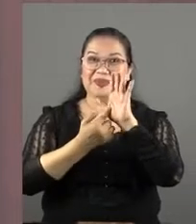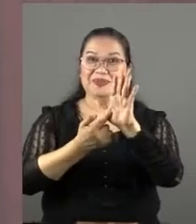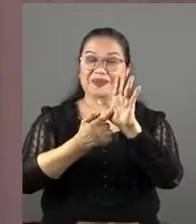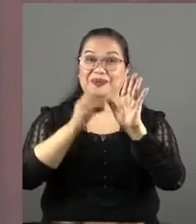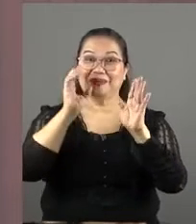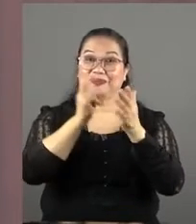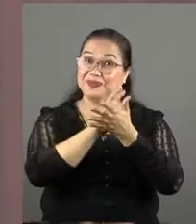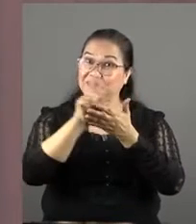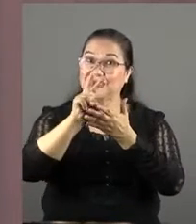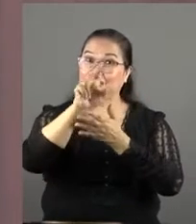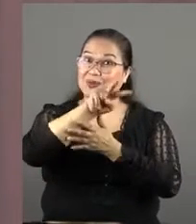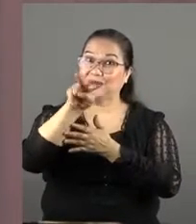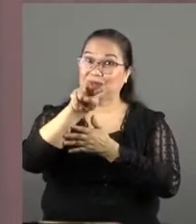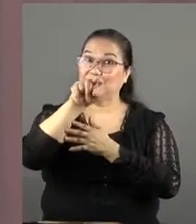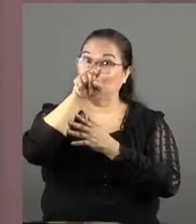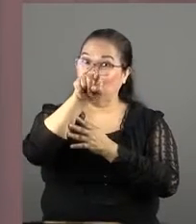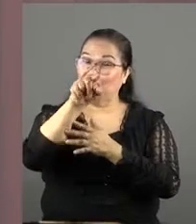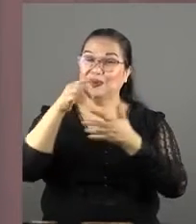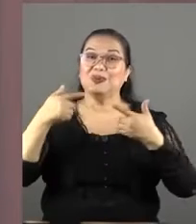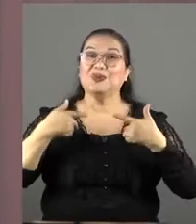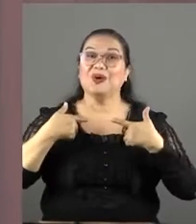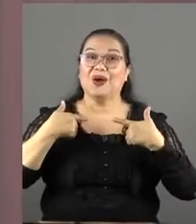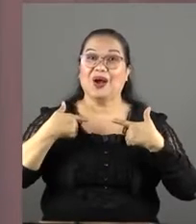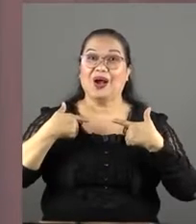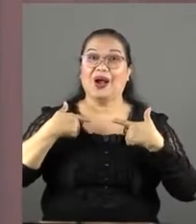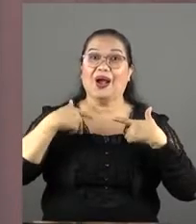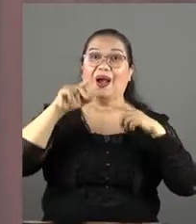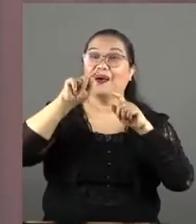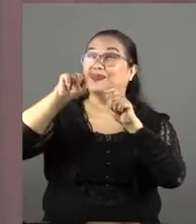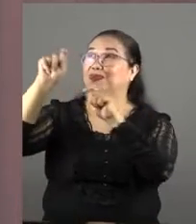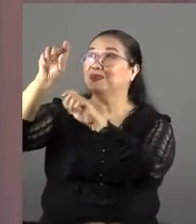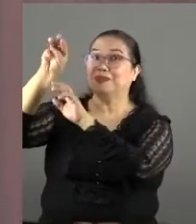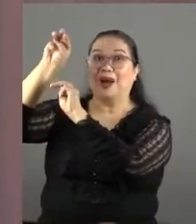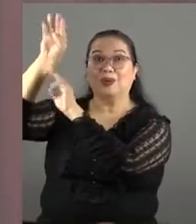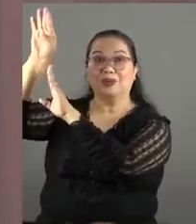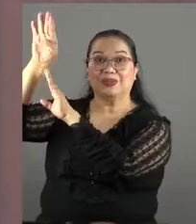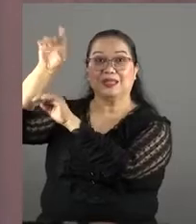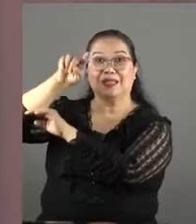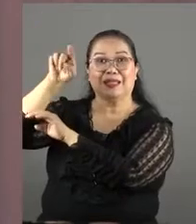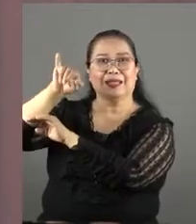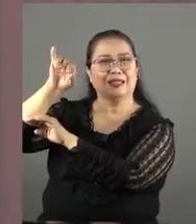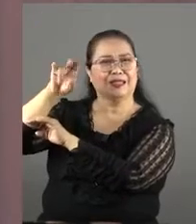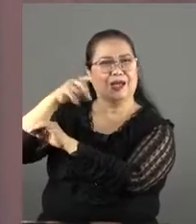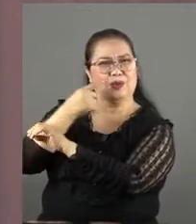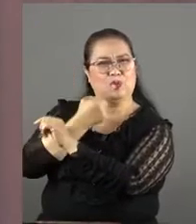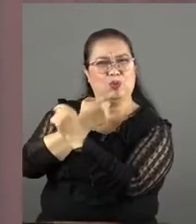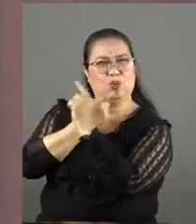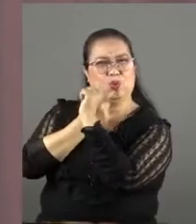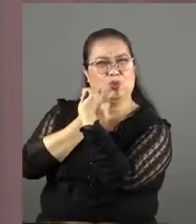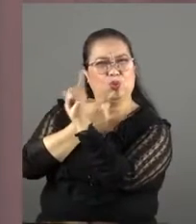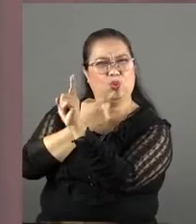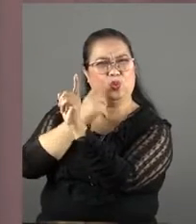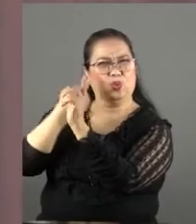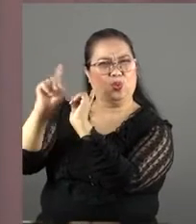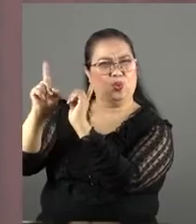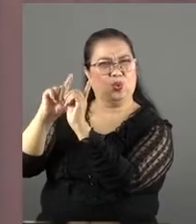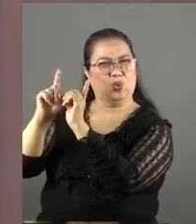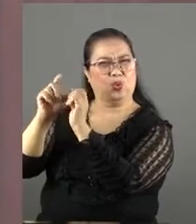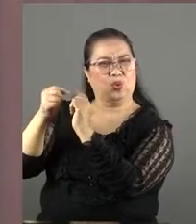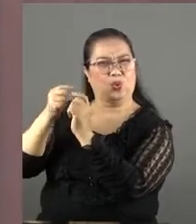It says, but you have come to Mount Zion. Who is he talking to here? Remember, he's talking